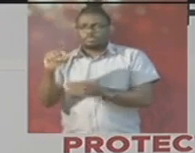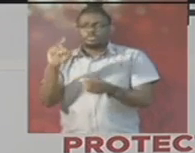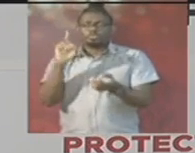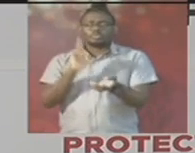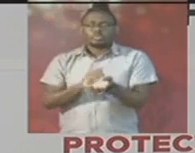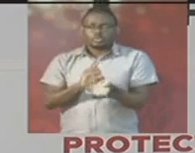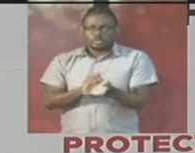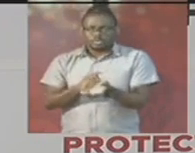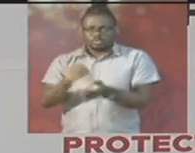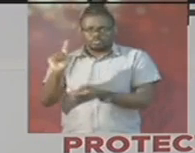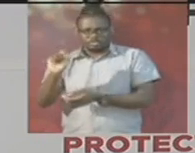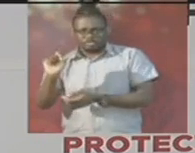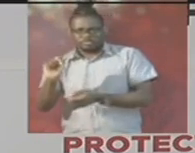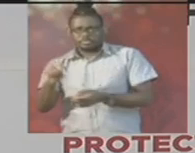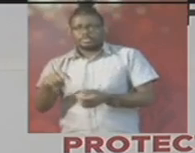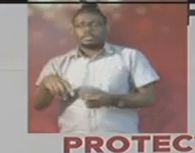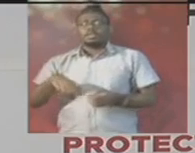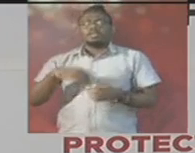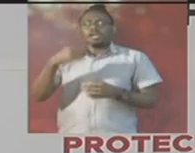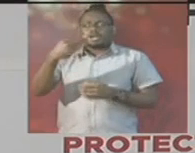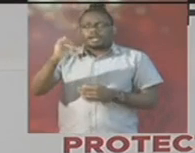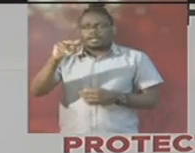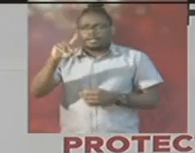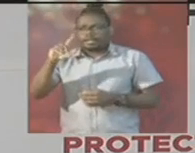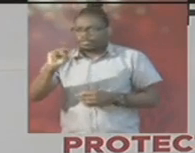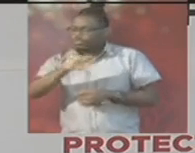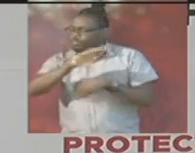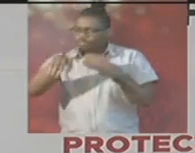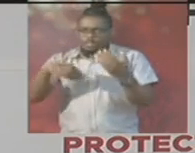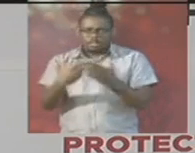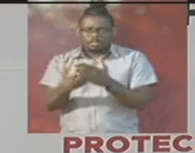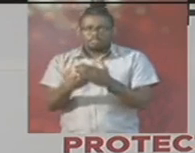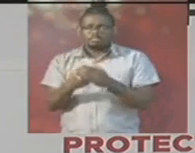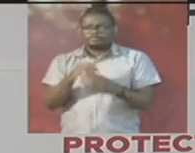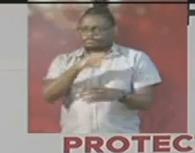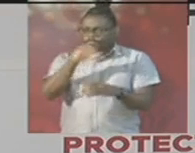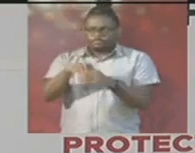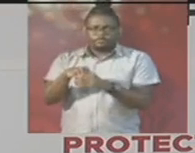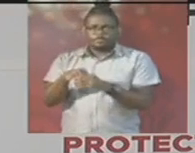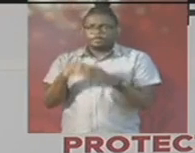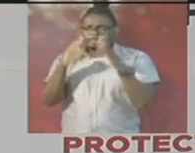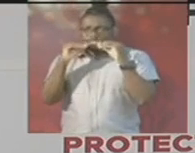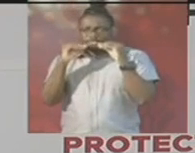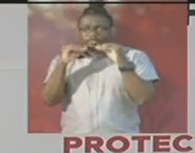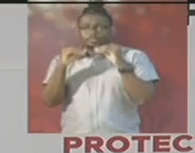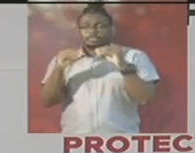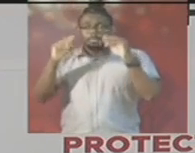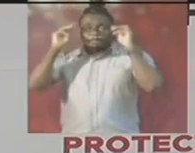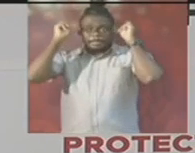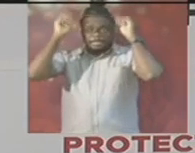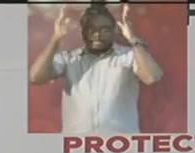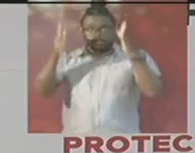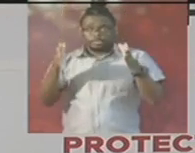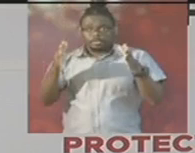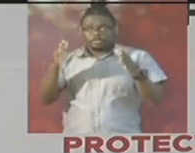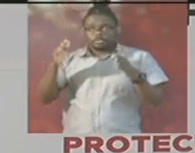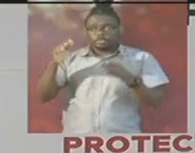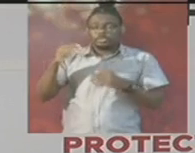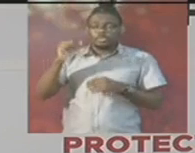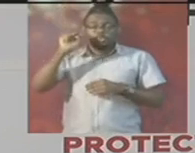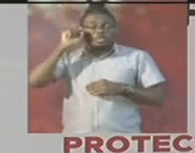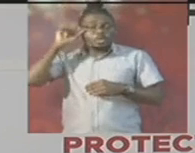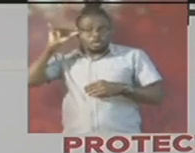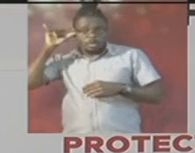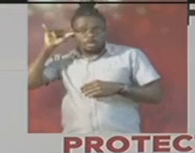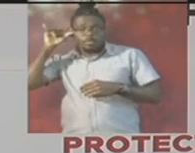Trotman, Dr. Avery Hines, and also included Minister Stuart Young in his capacity as